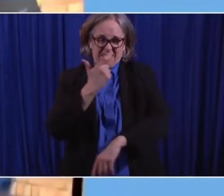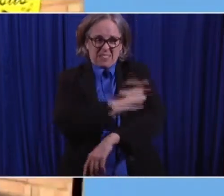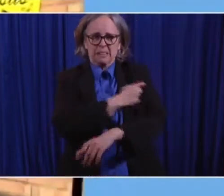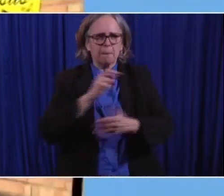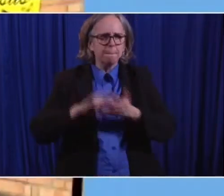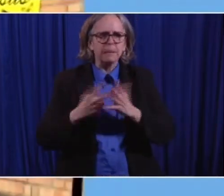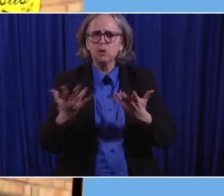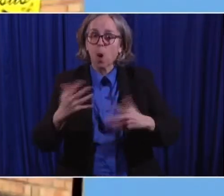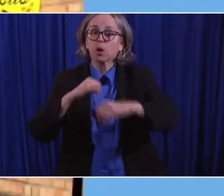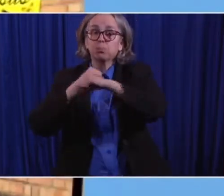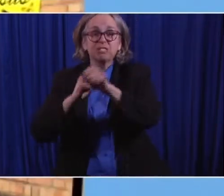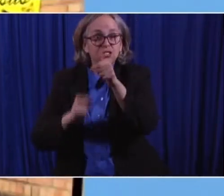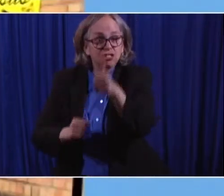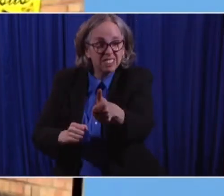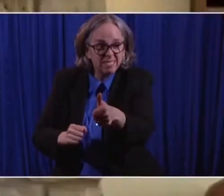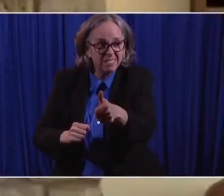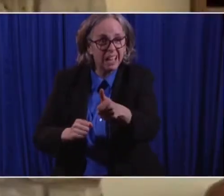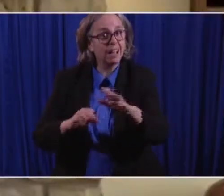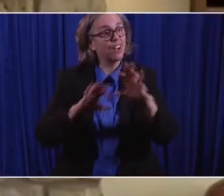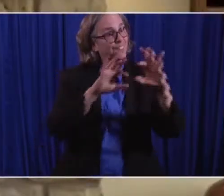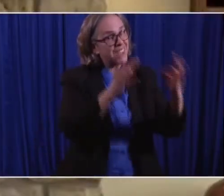members.